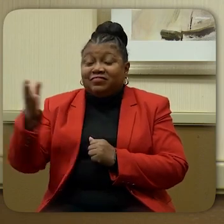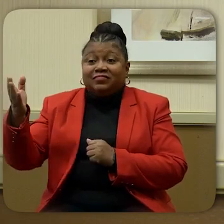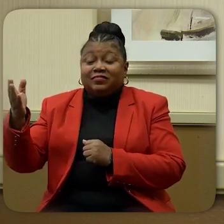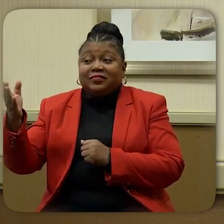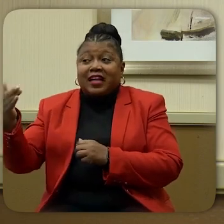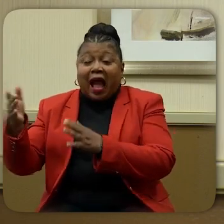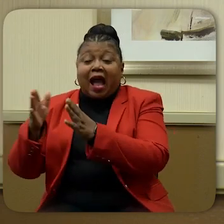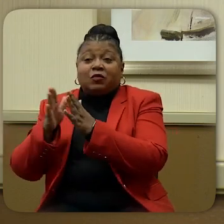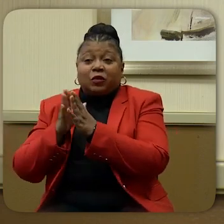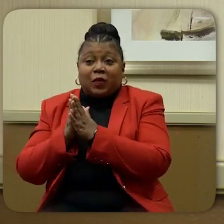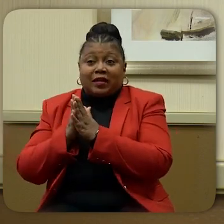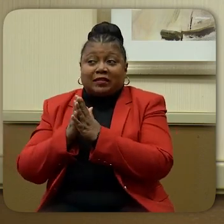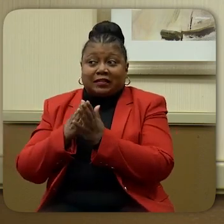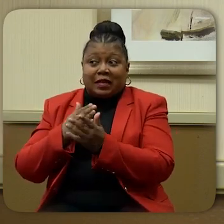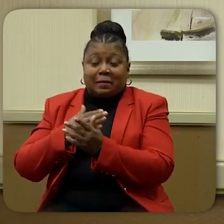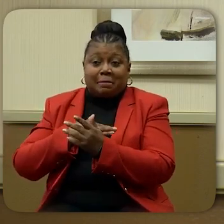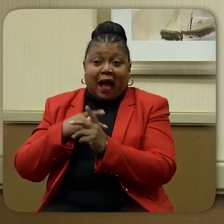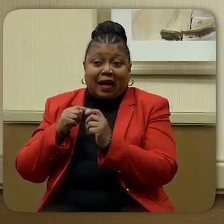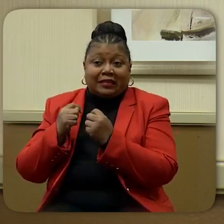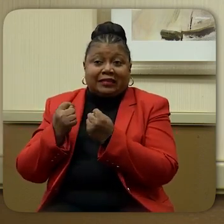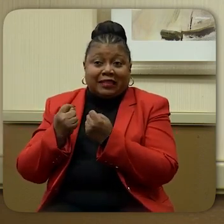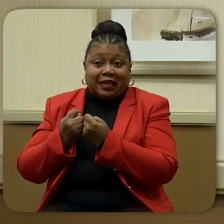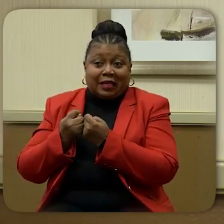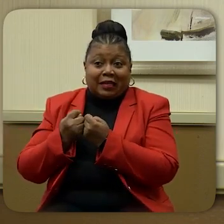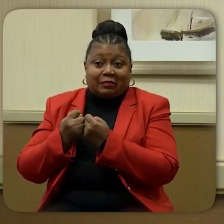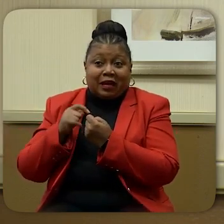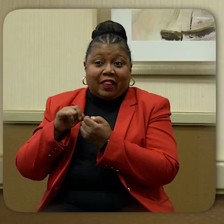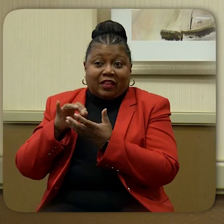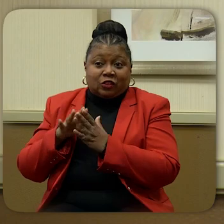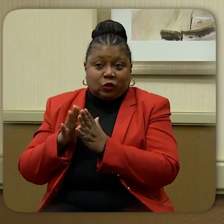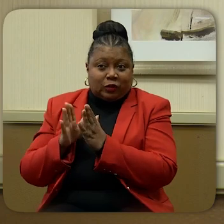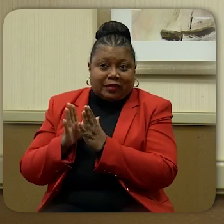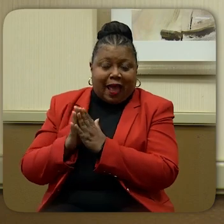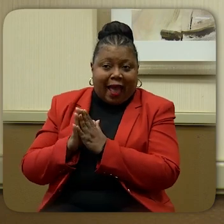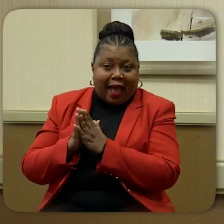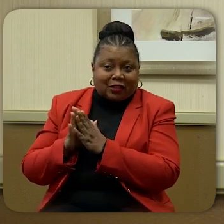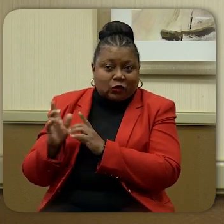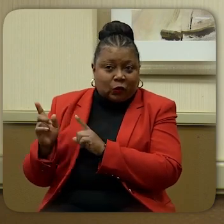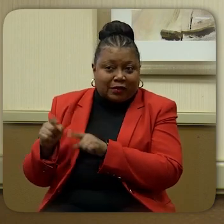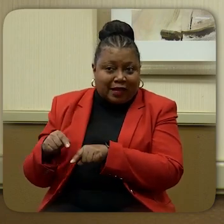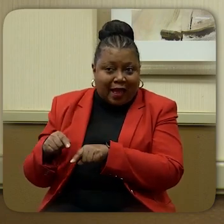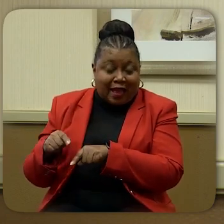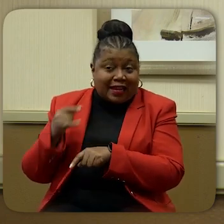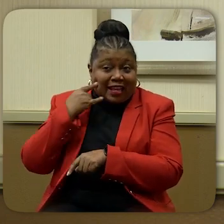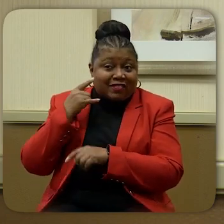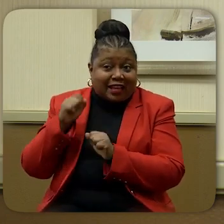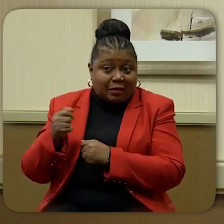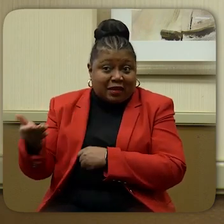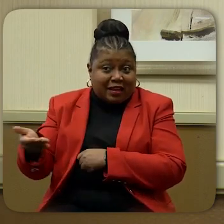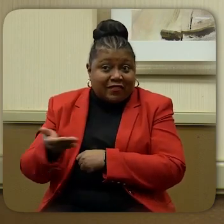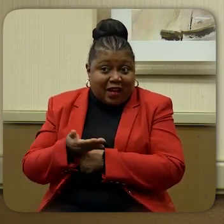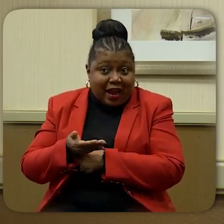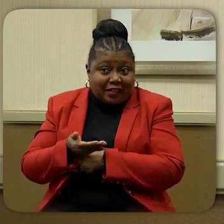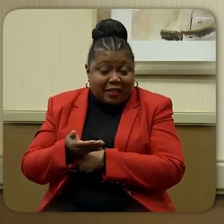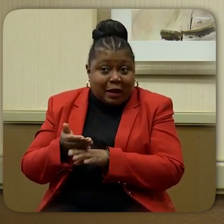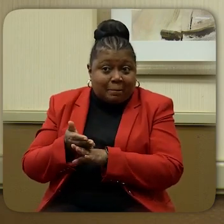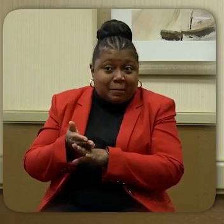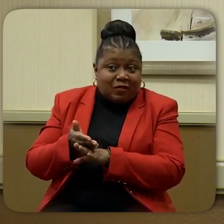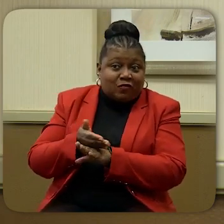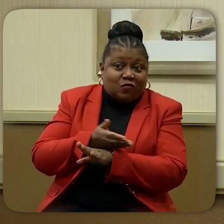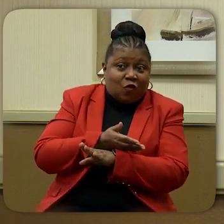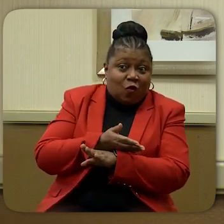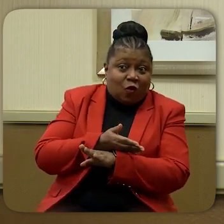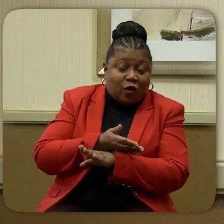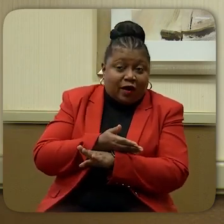I've requested from my team, if the student asked to attend, if they could be invited before